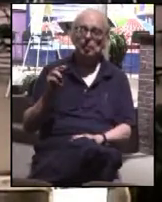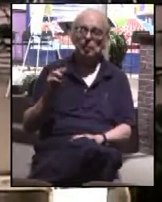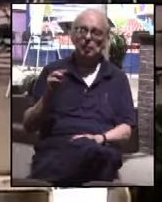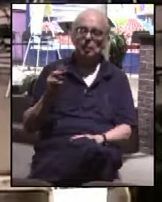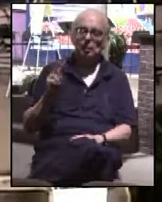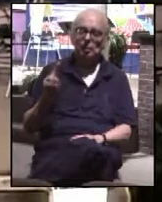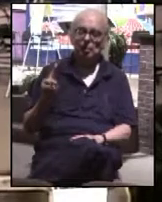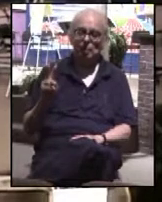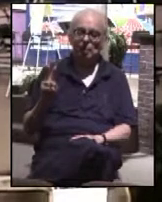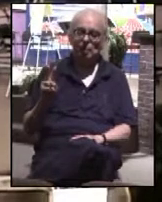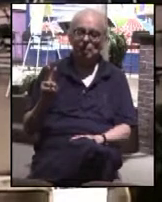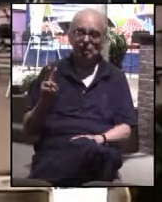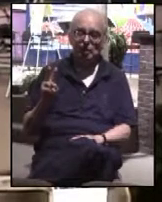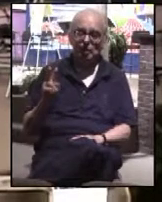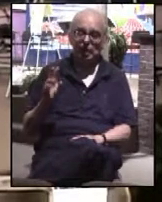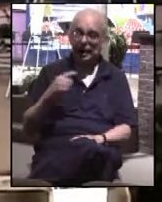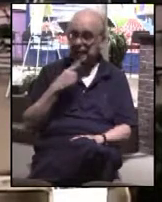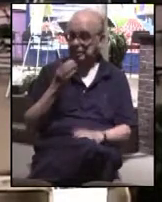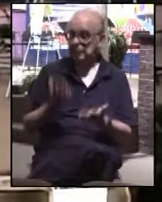you need to go to the doctor's office